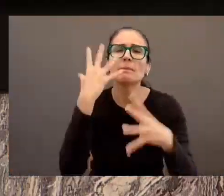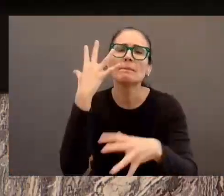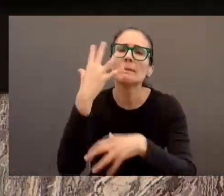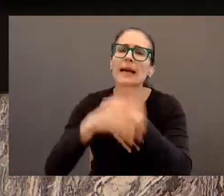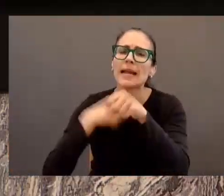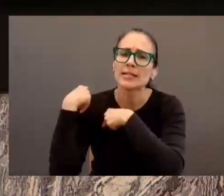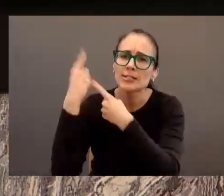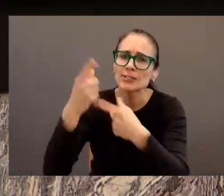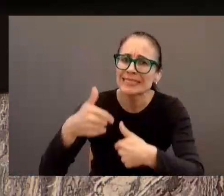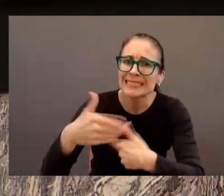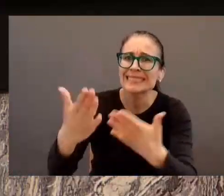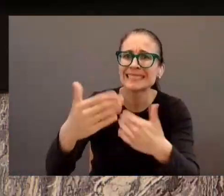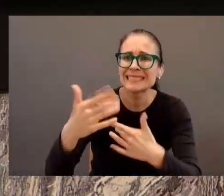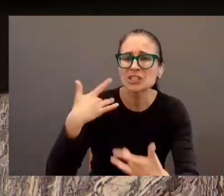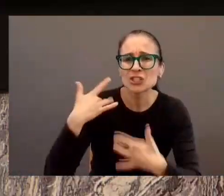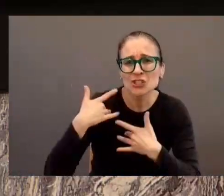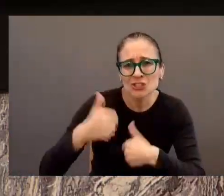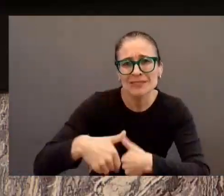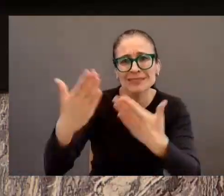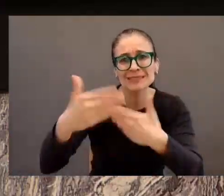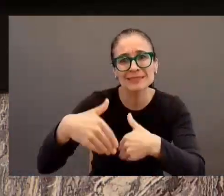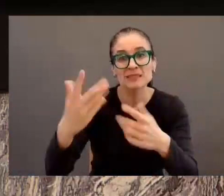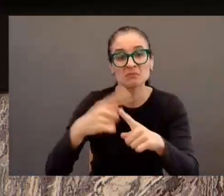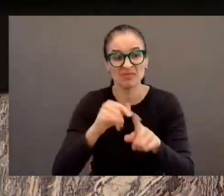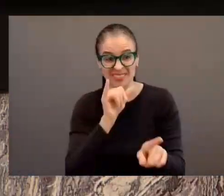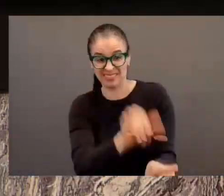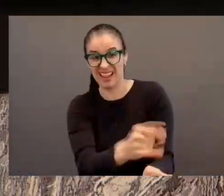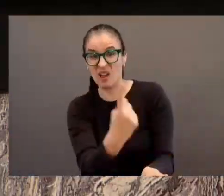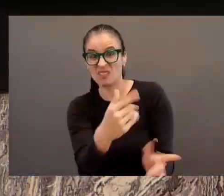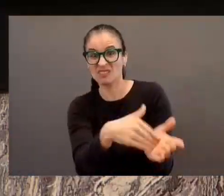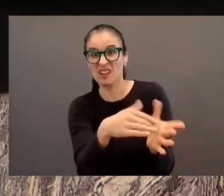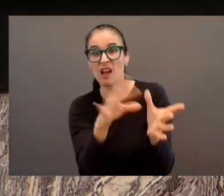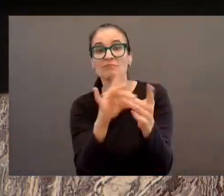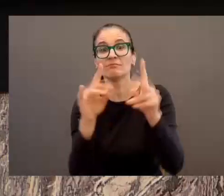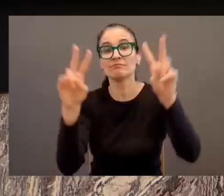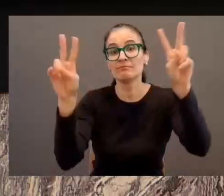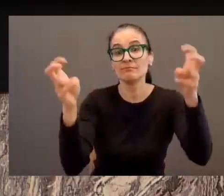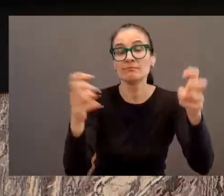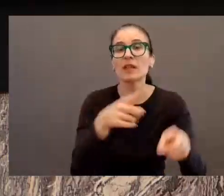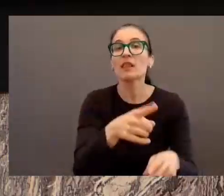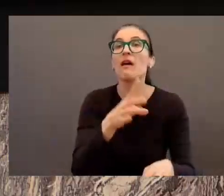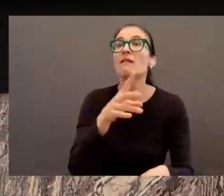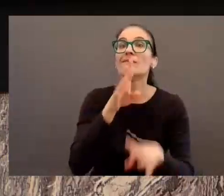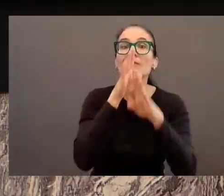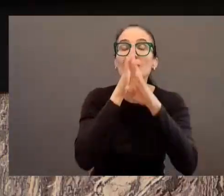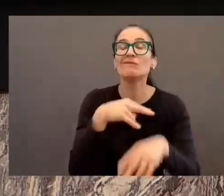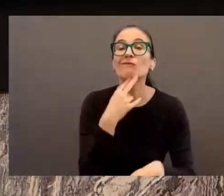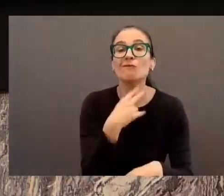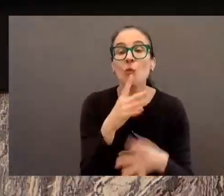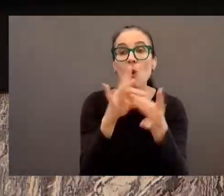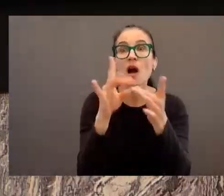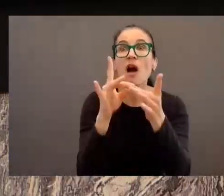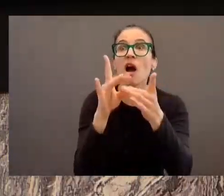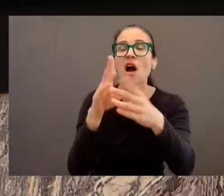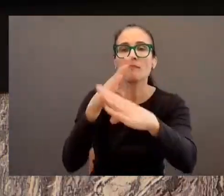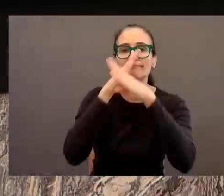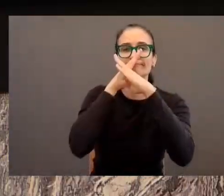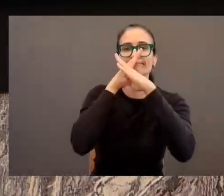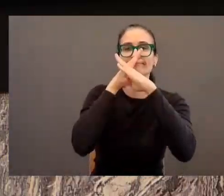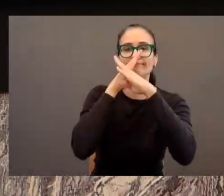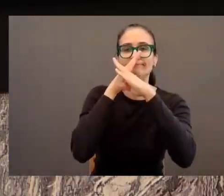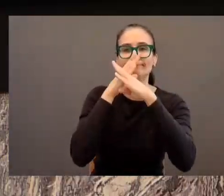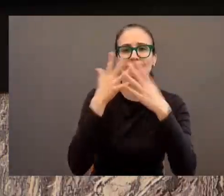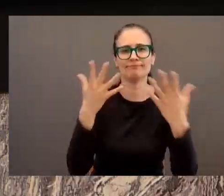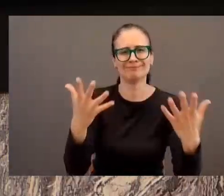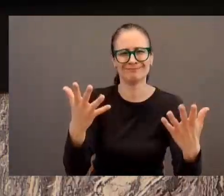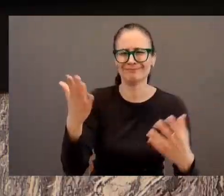I quote, "Their voices have been silenced," unquote. How does this Premier expect one doctor to